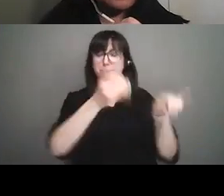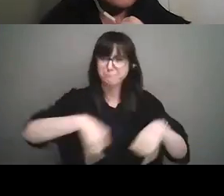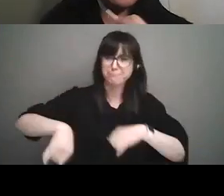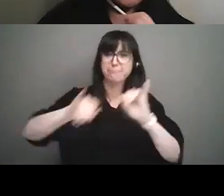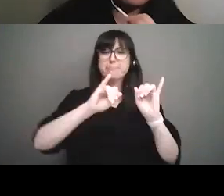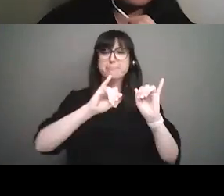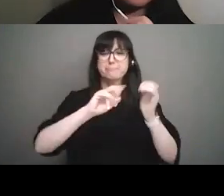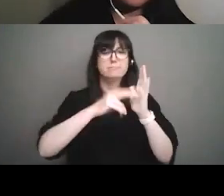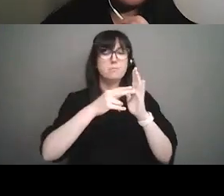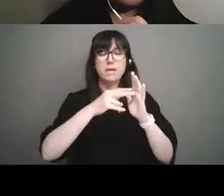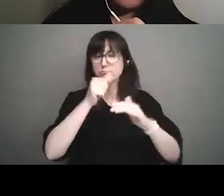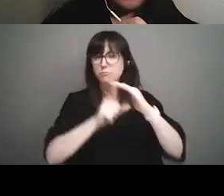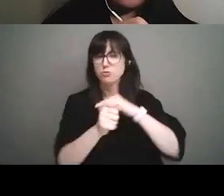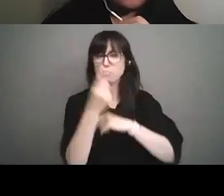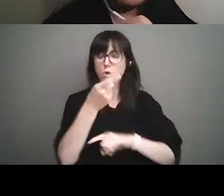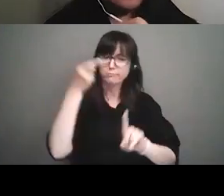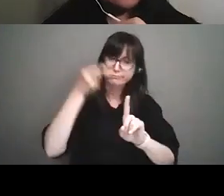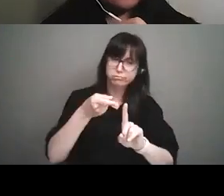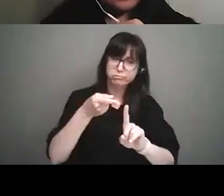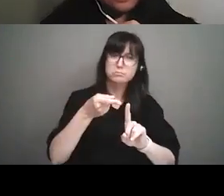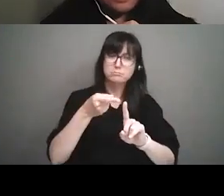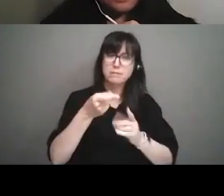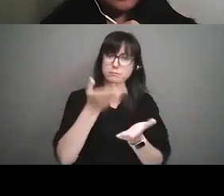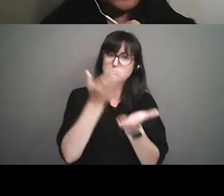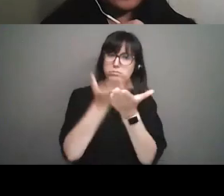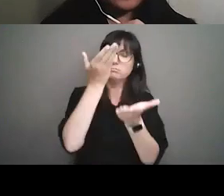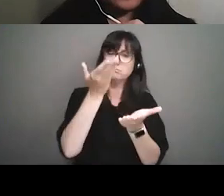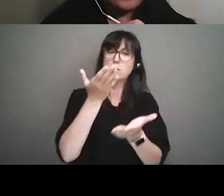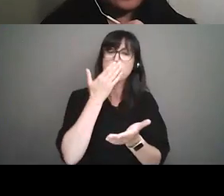can be centralized and legitimized, so to speak.